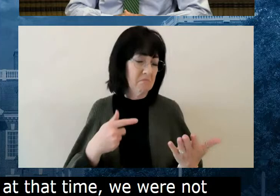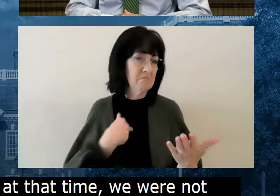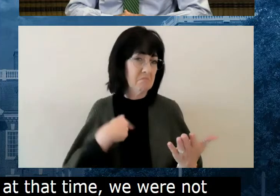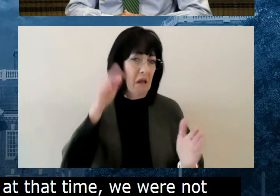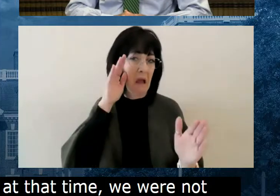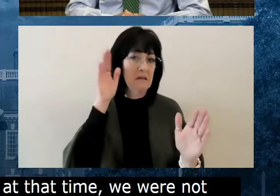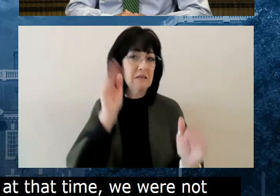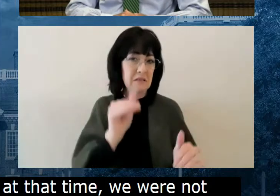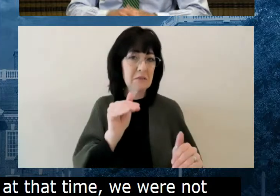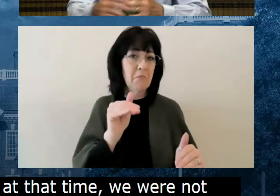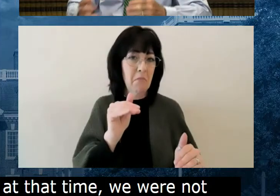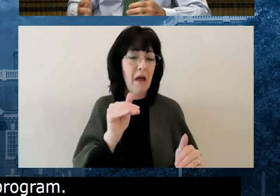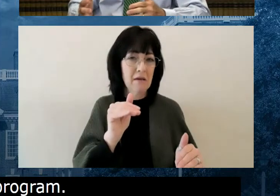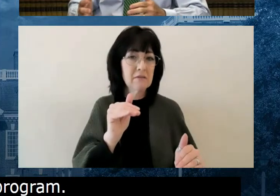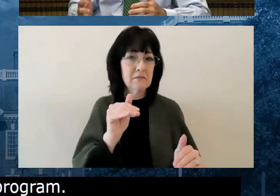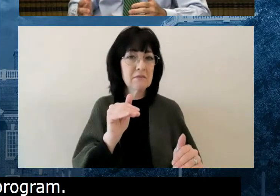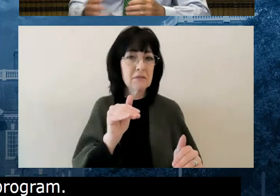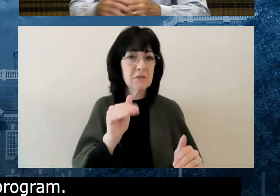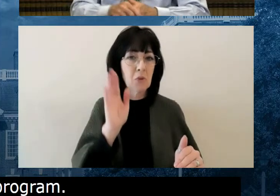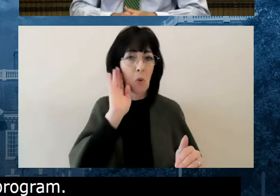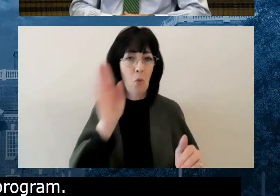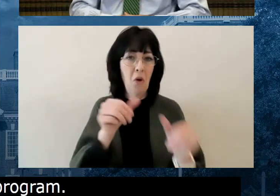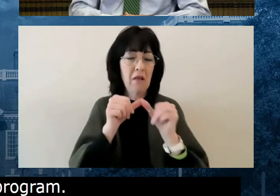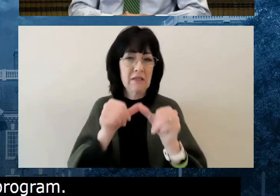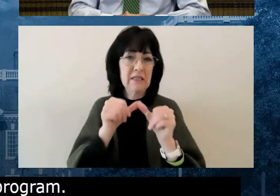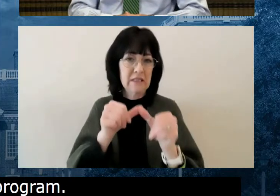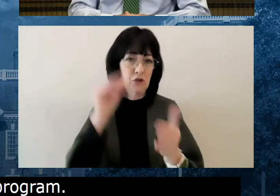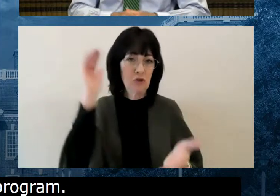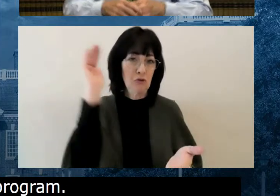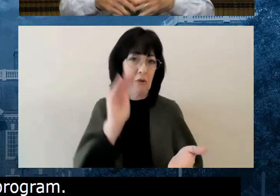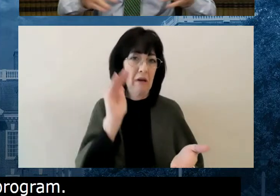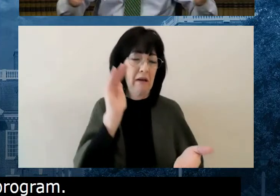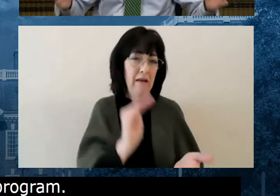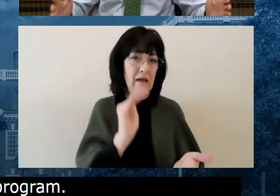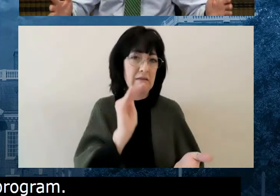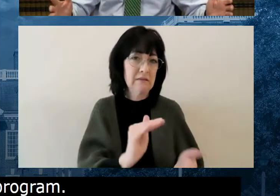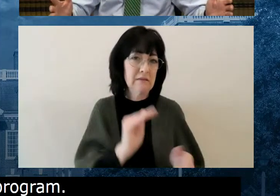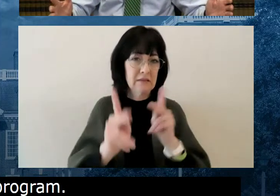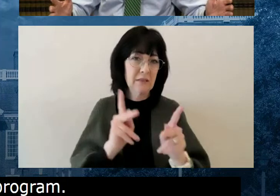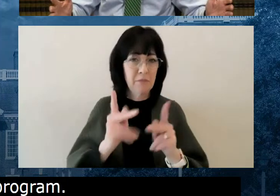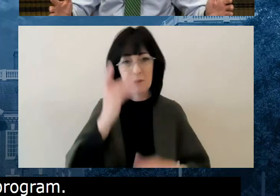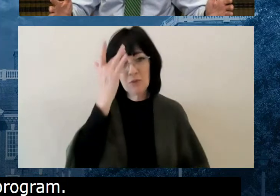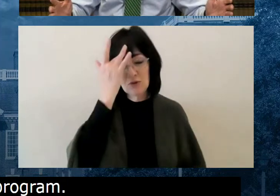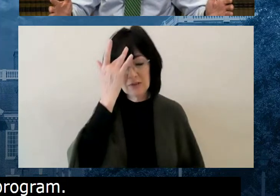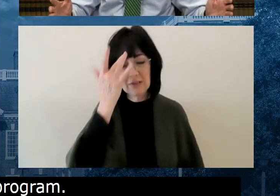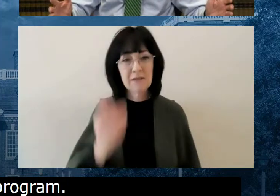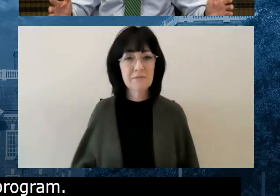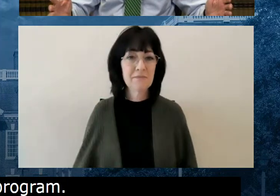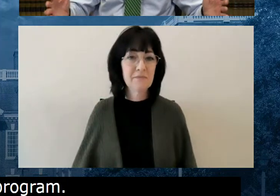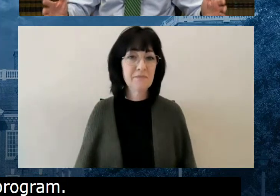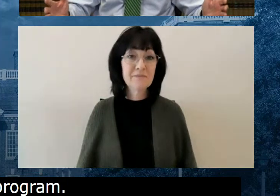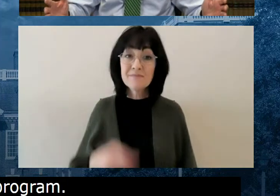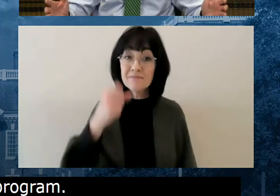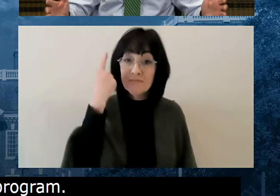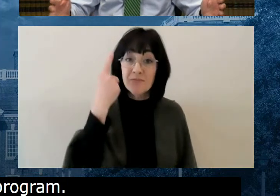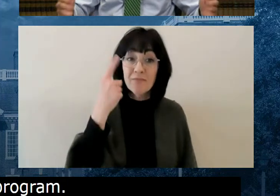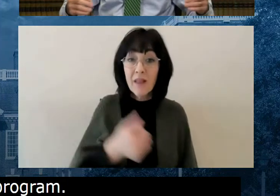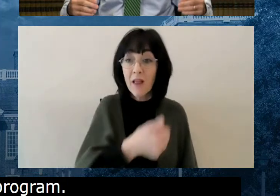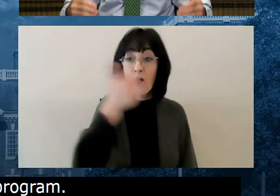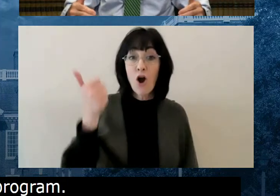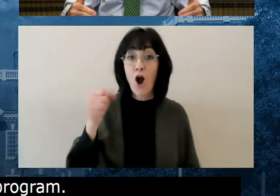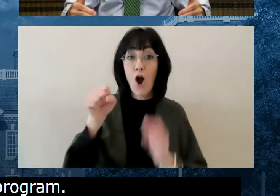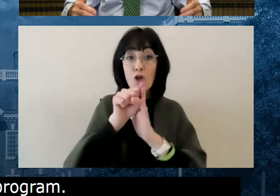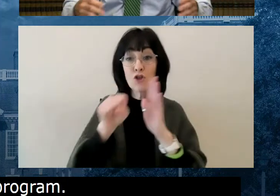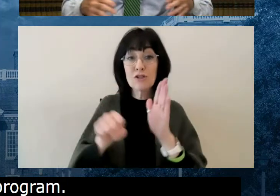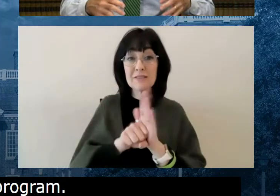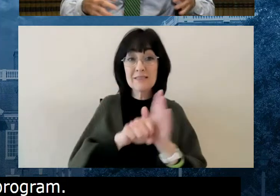down. We also know a factor clearly was that the states around us that are getting healthier too. So it's not